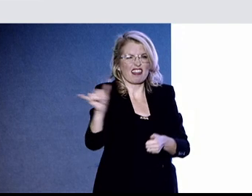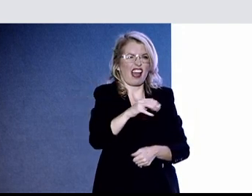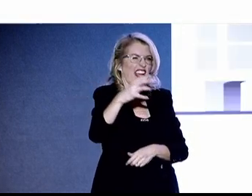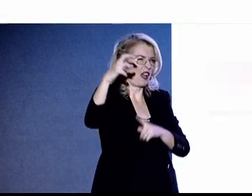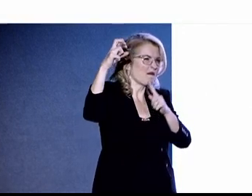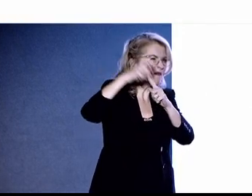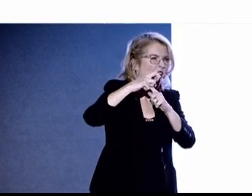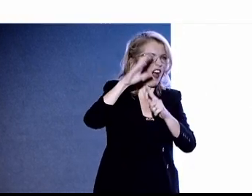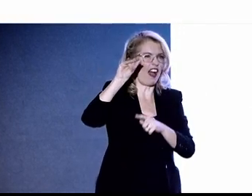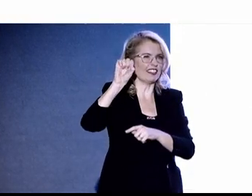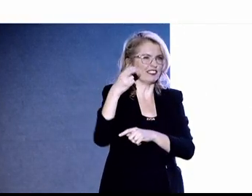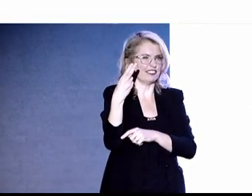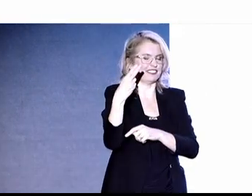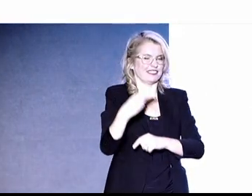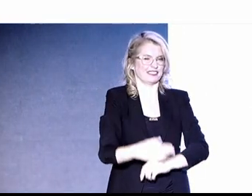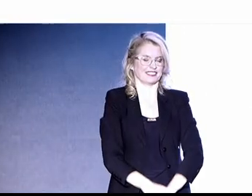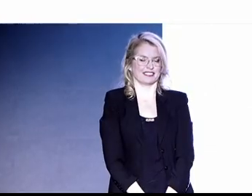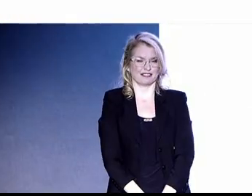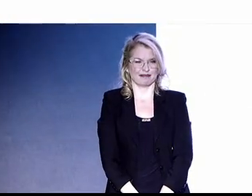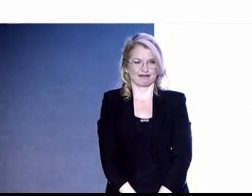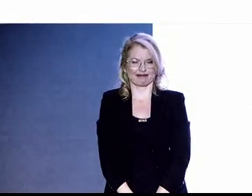Bosch.